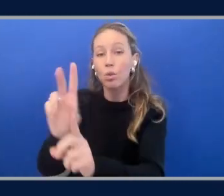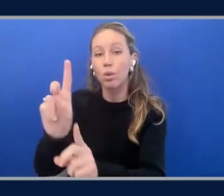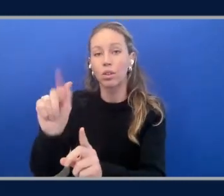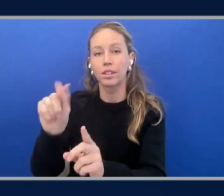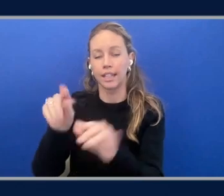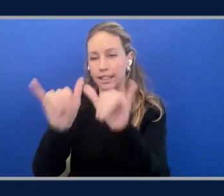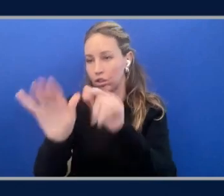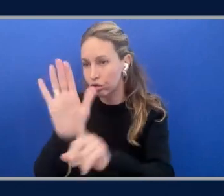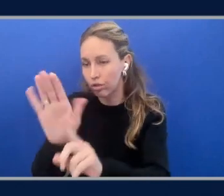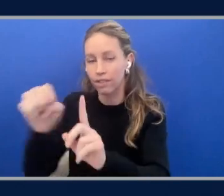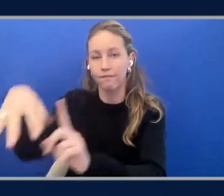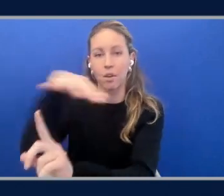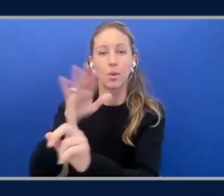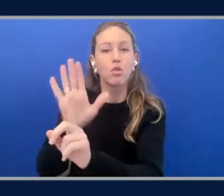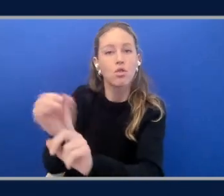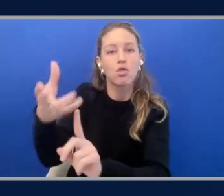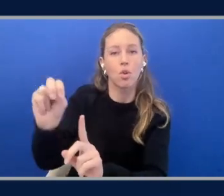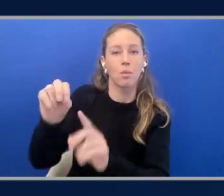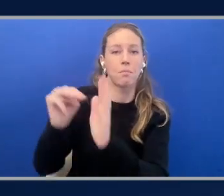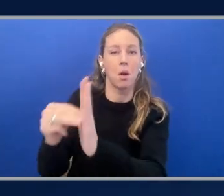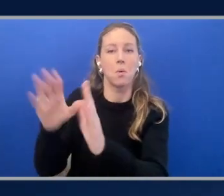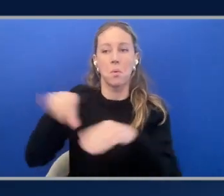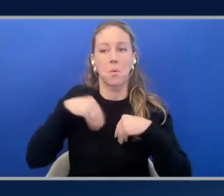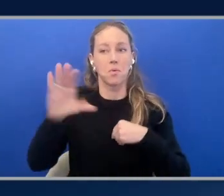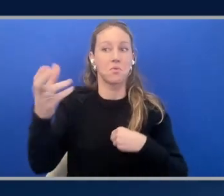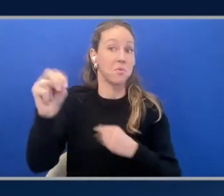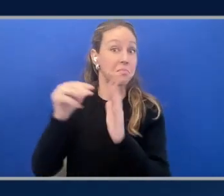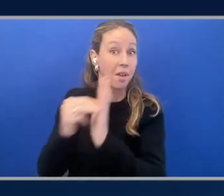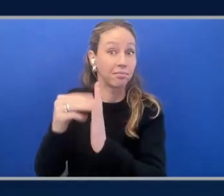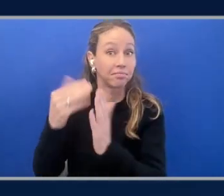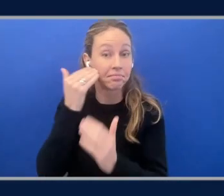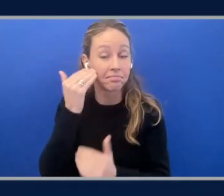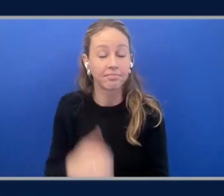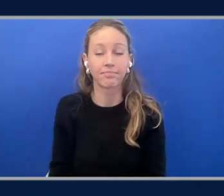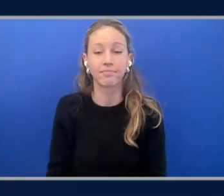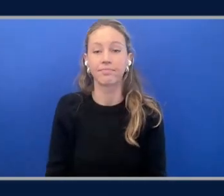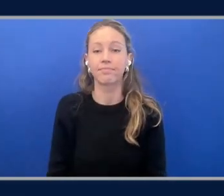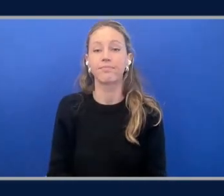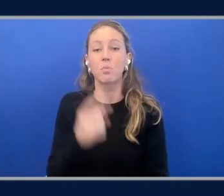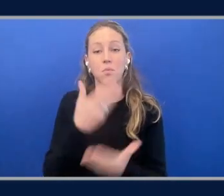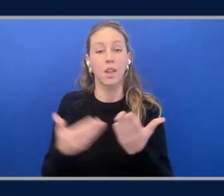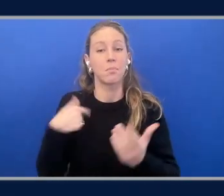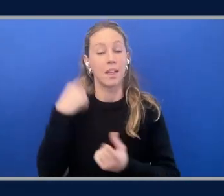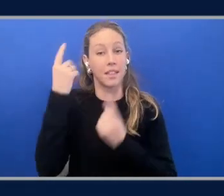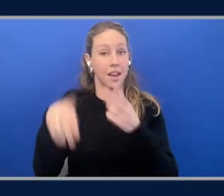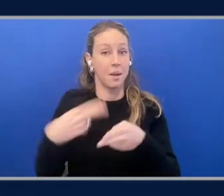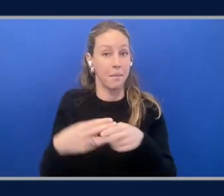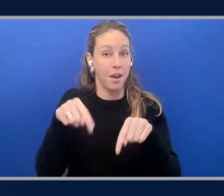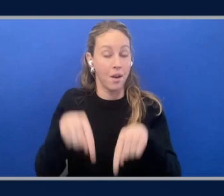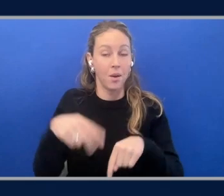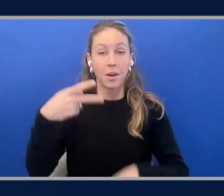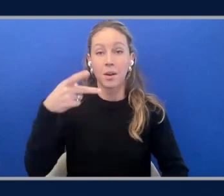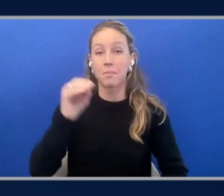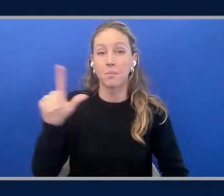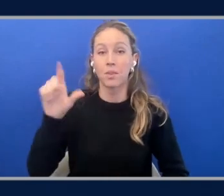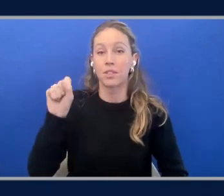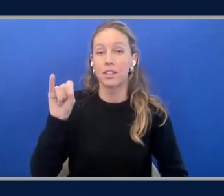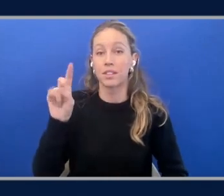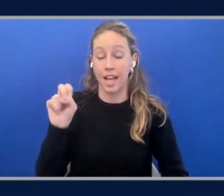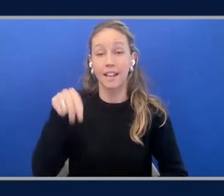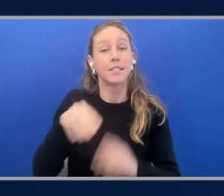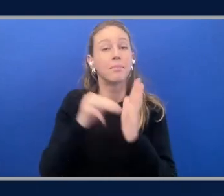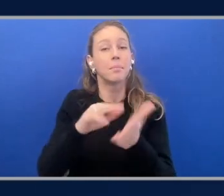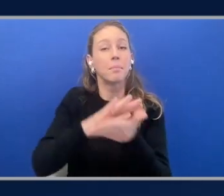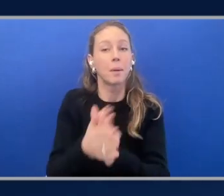it's really just your own model. Like own your own model. But what we've been thinking about over here as well is that as this model starts to become